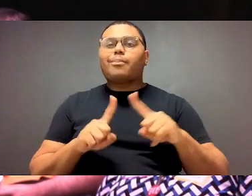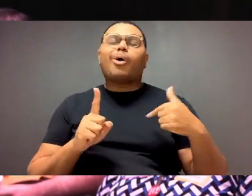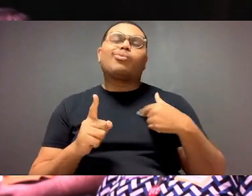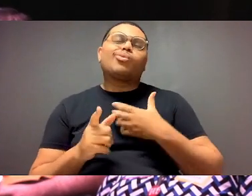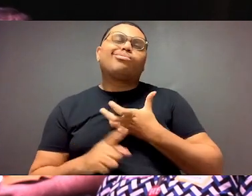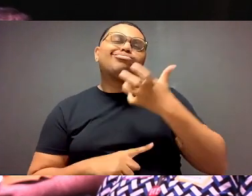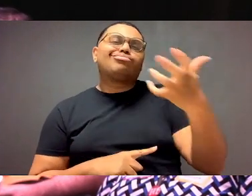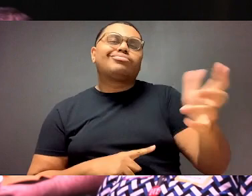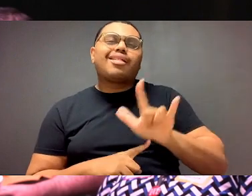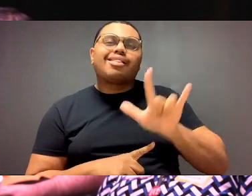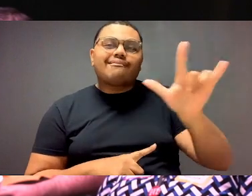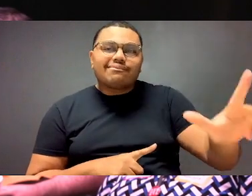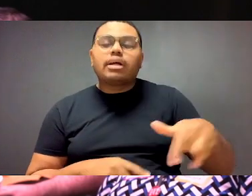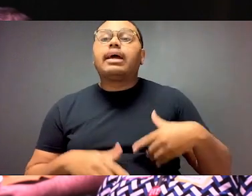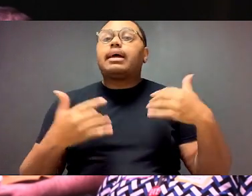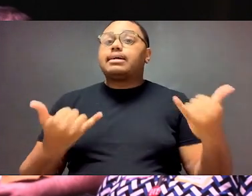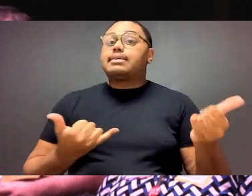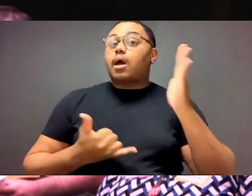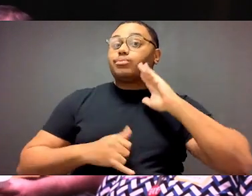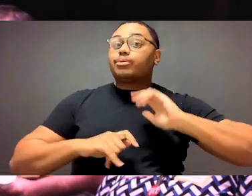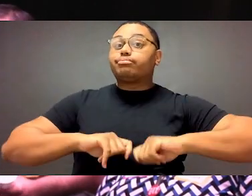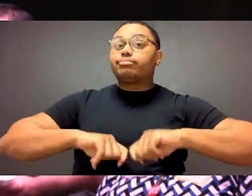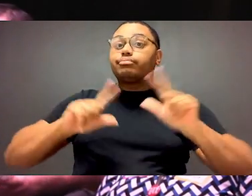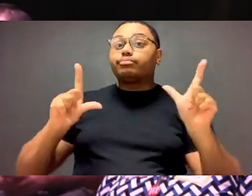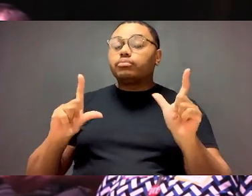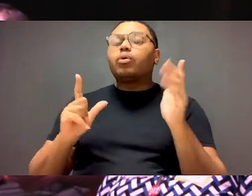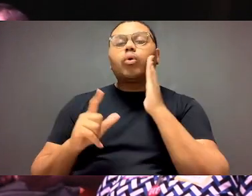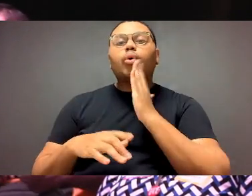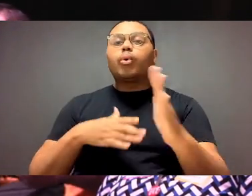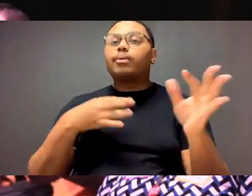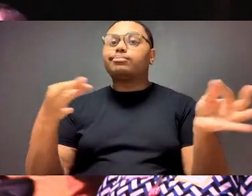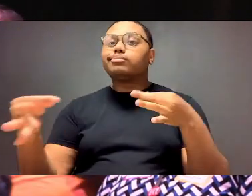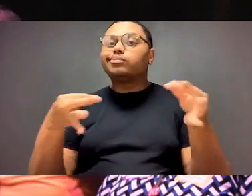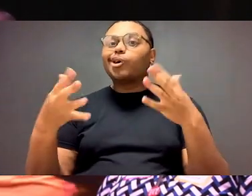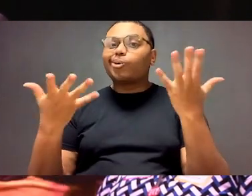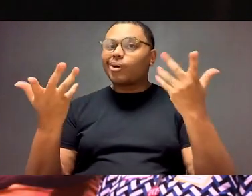now share with us what's going to happen in these next few years.